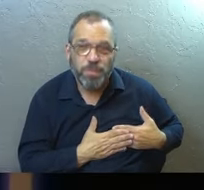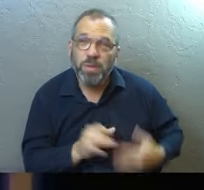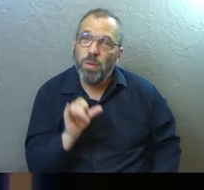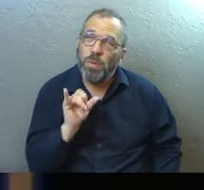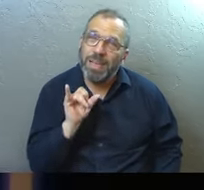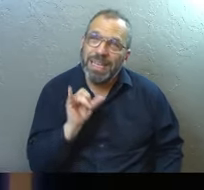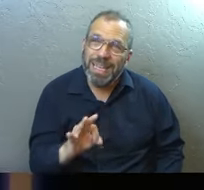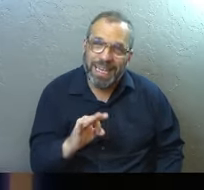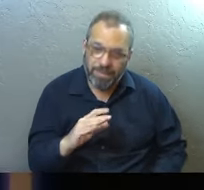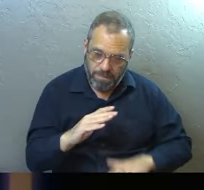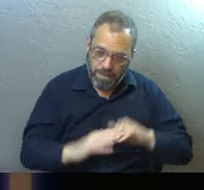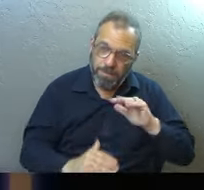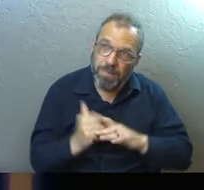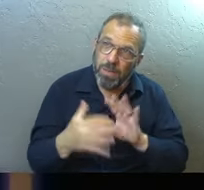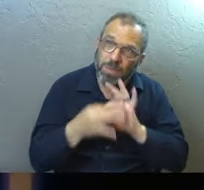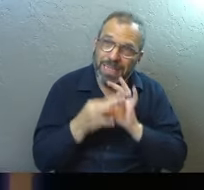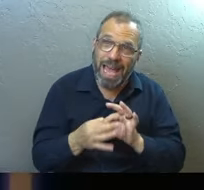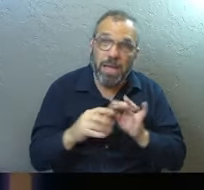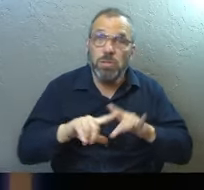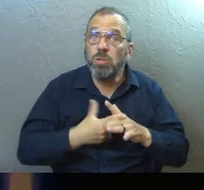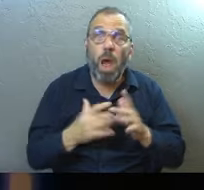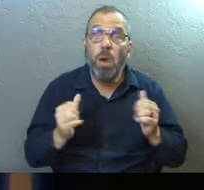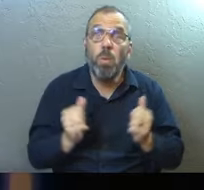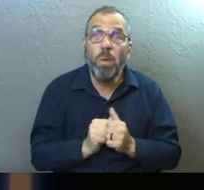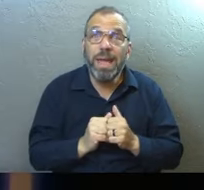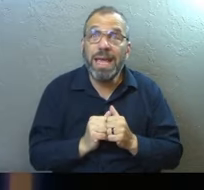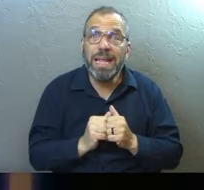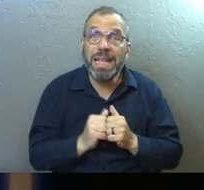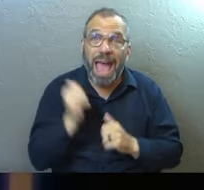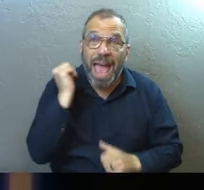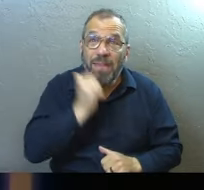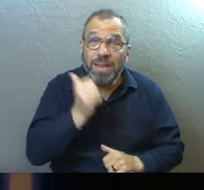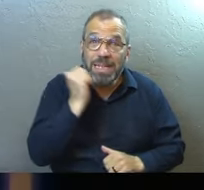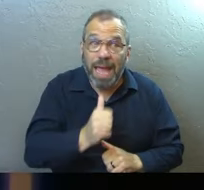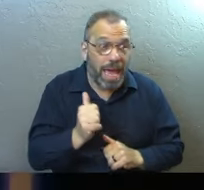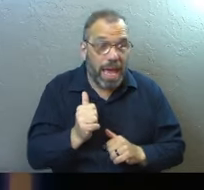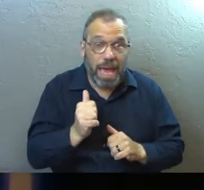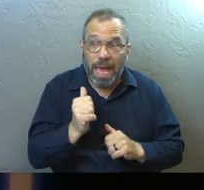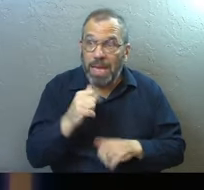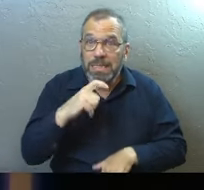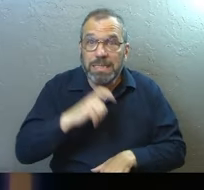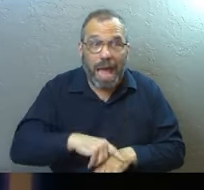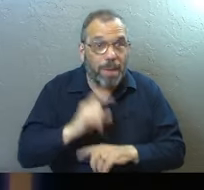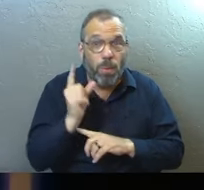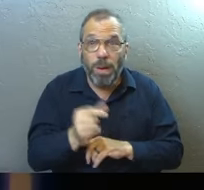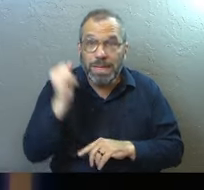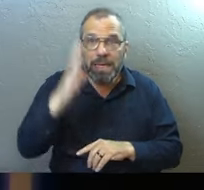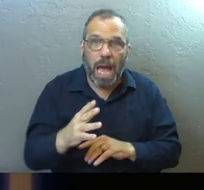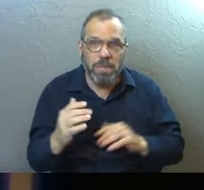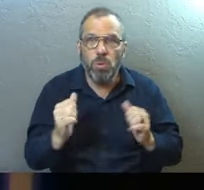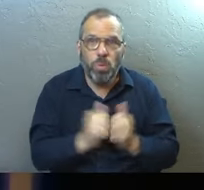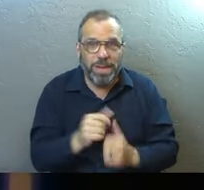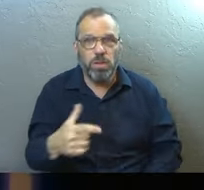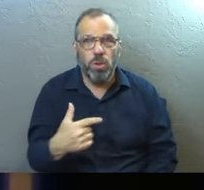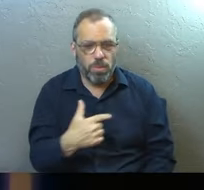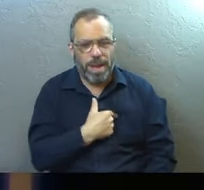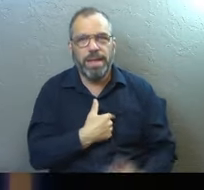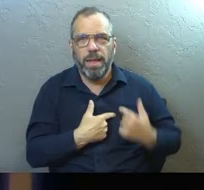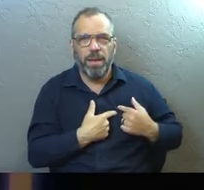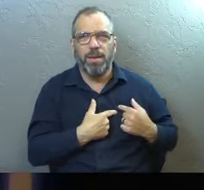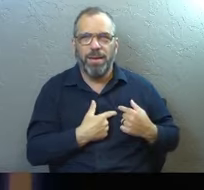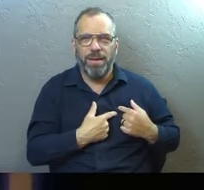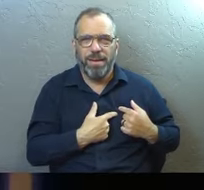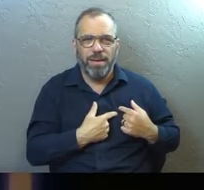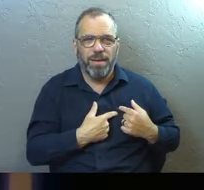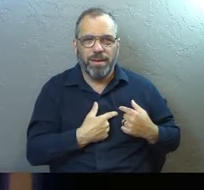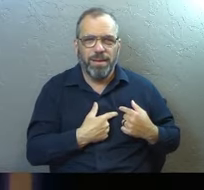we're going to build relationship, the place we have to start with is every single day, every single moment, God's with you. It's like the Sting